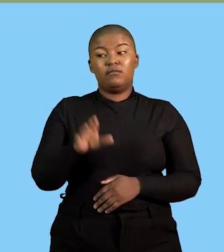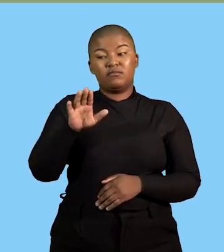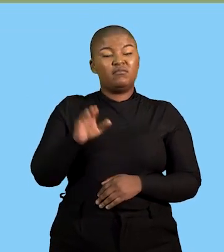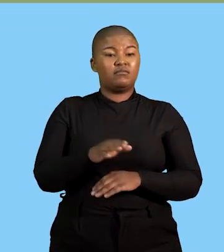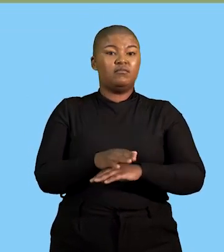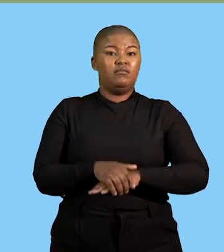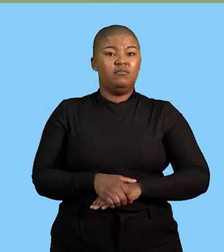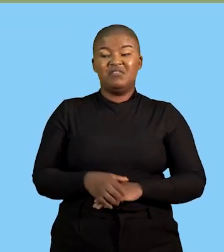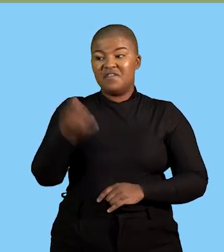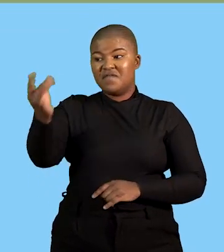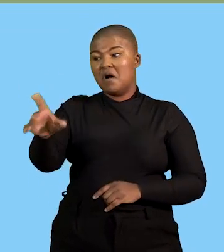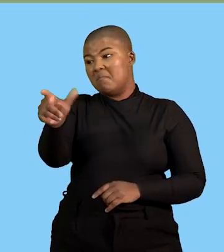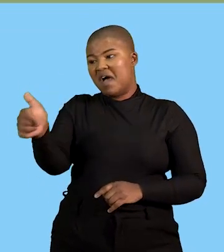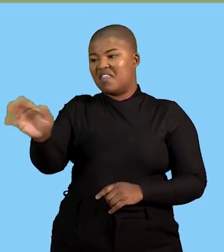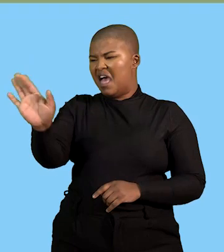others